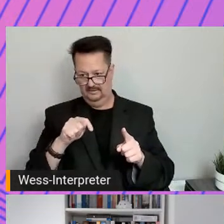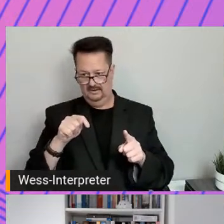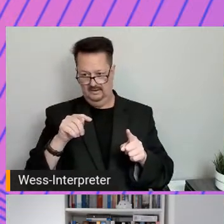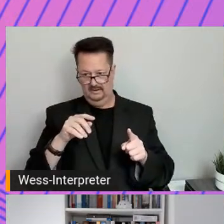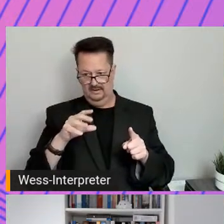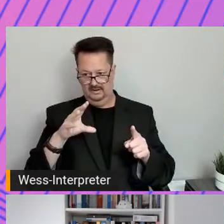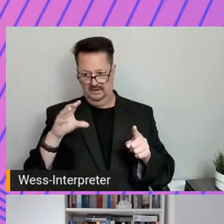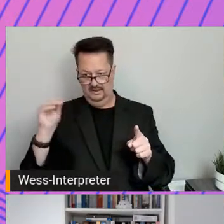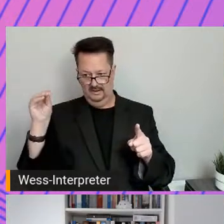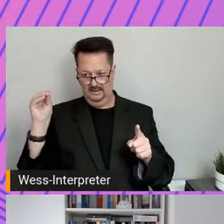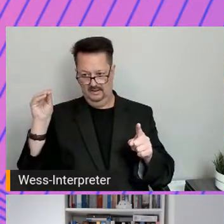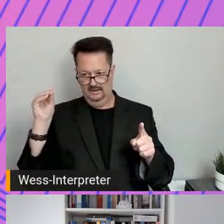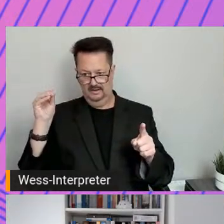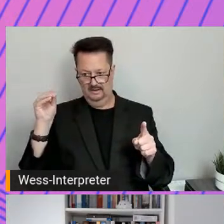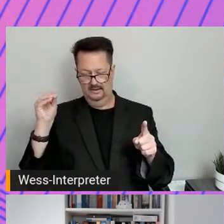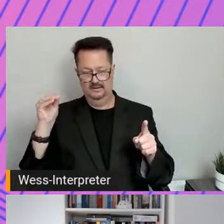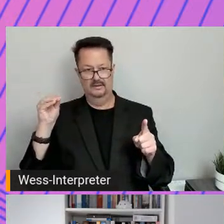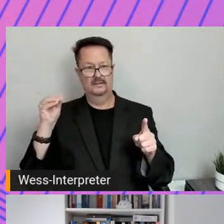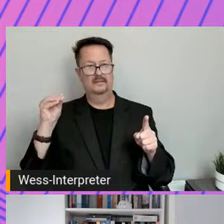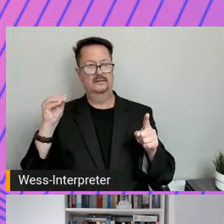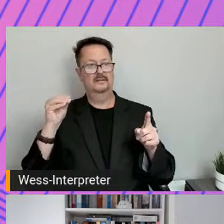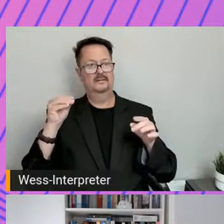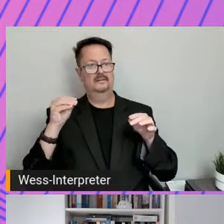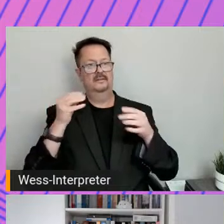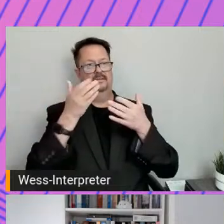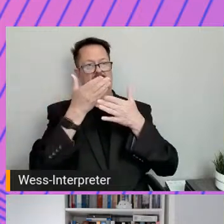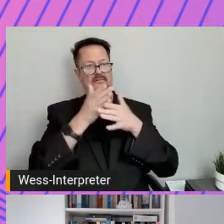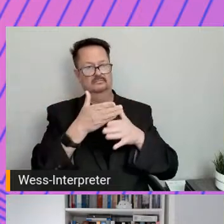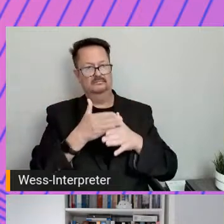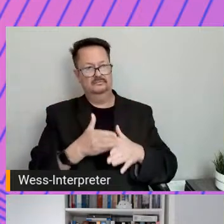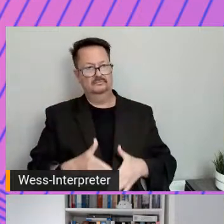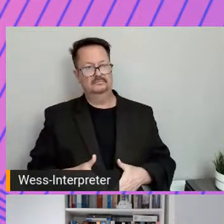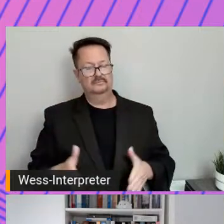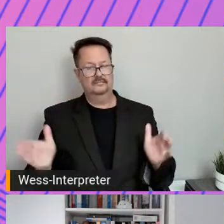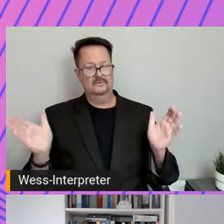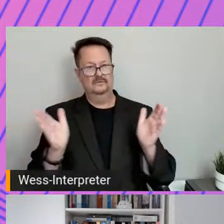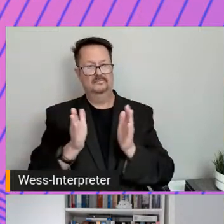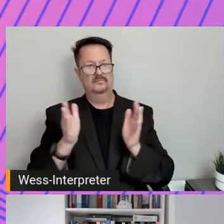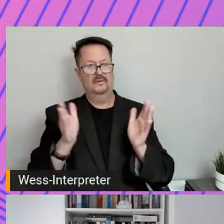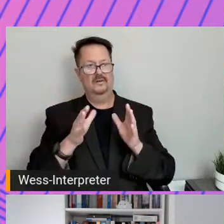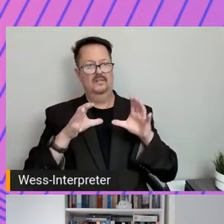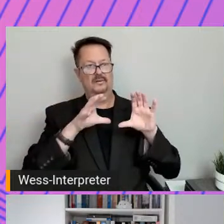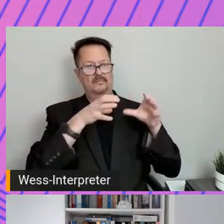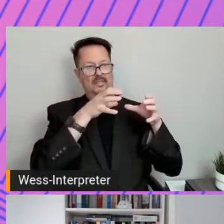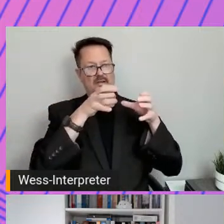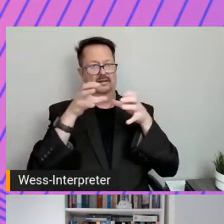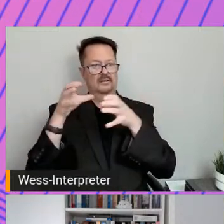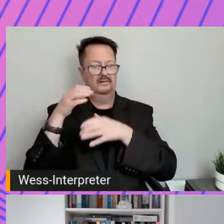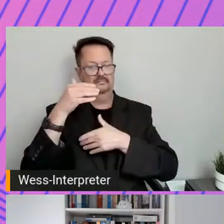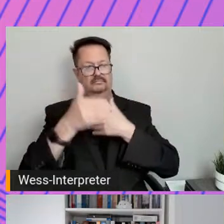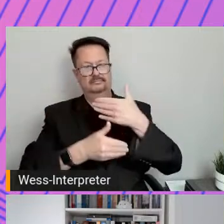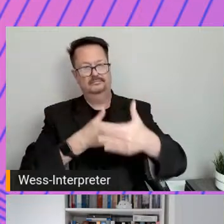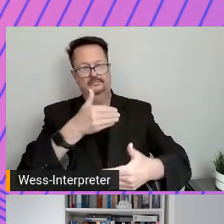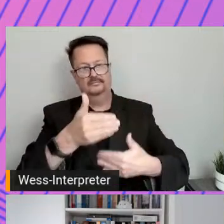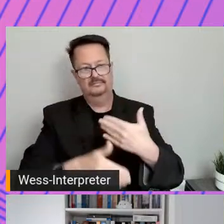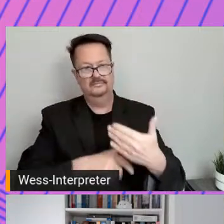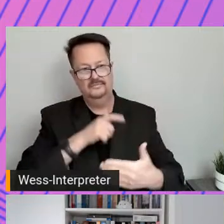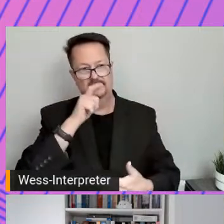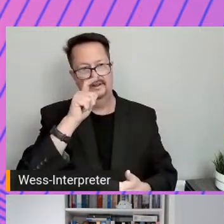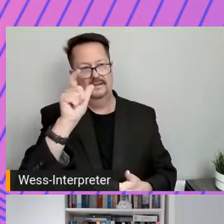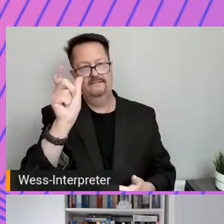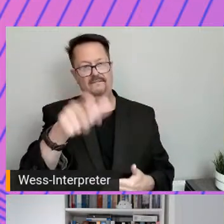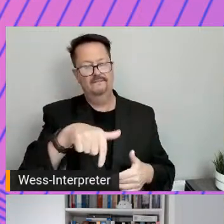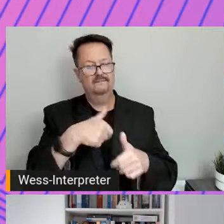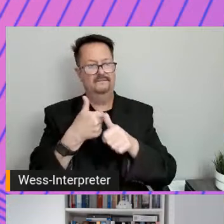into smaller functional blocks, which can be executed out of order, and broken out